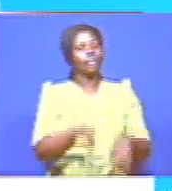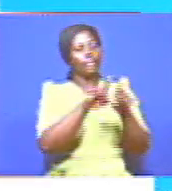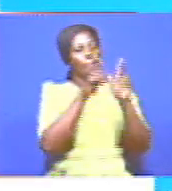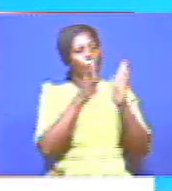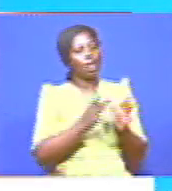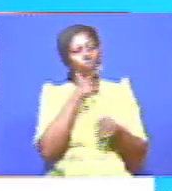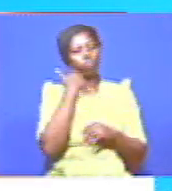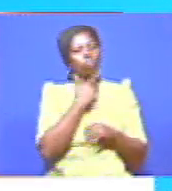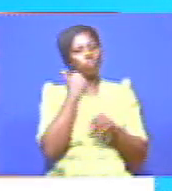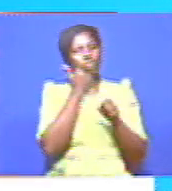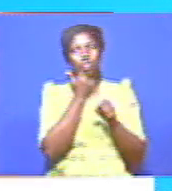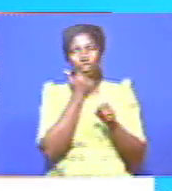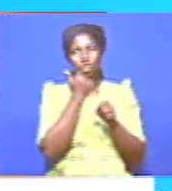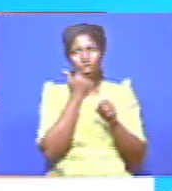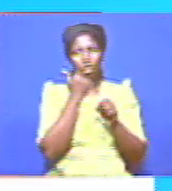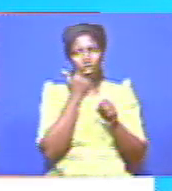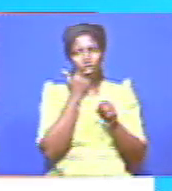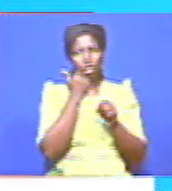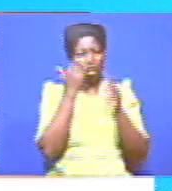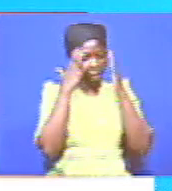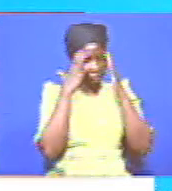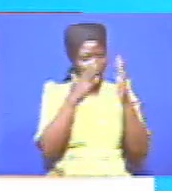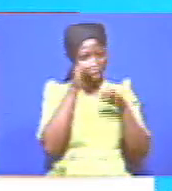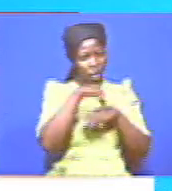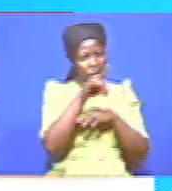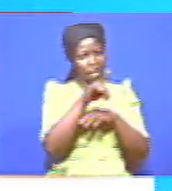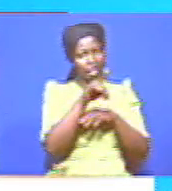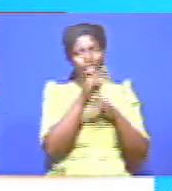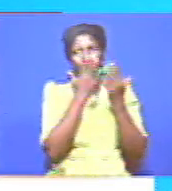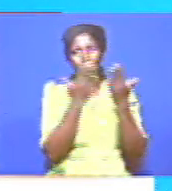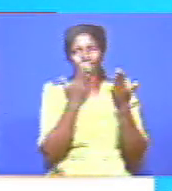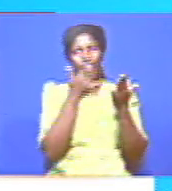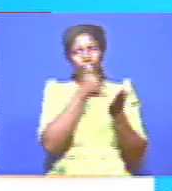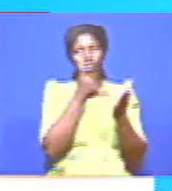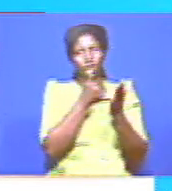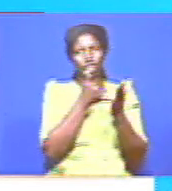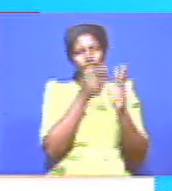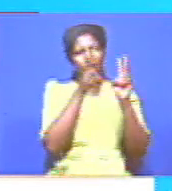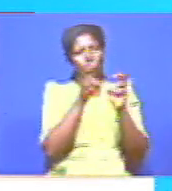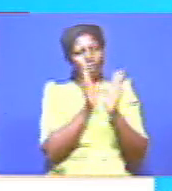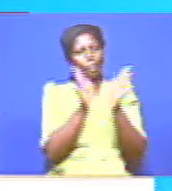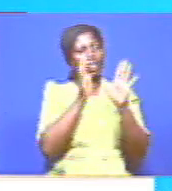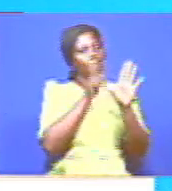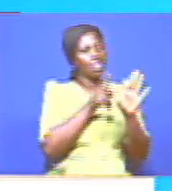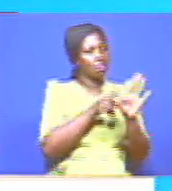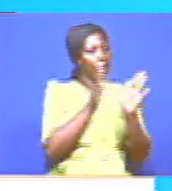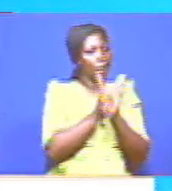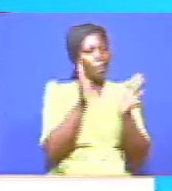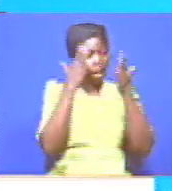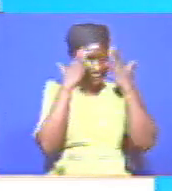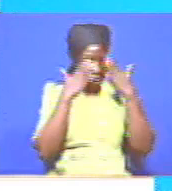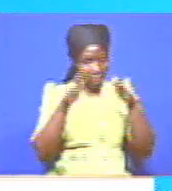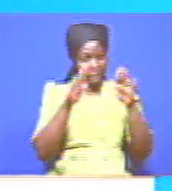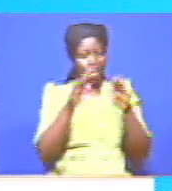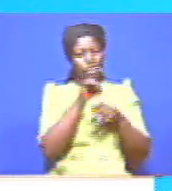whose job it is to focus on this very thing and include the aspect of public participation and public awareness,